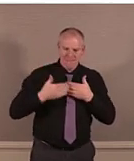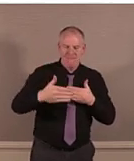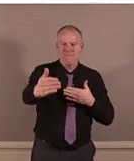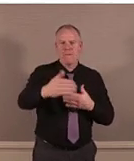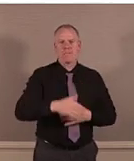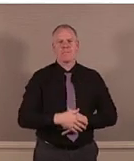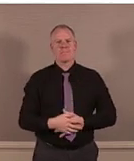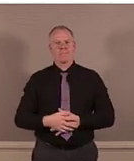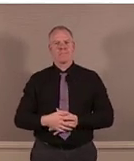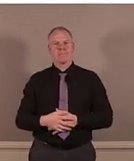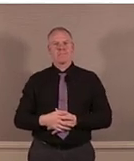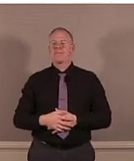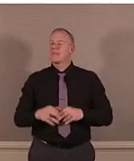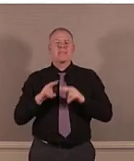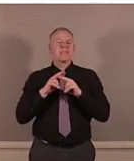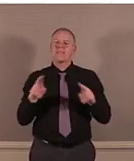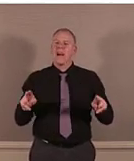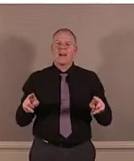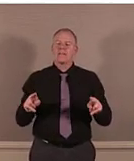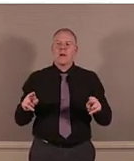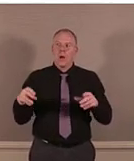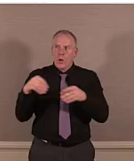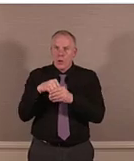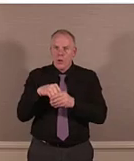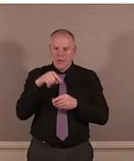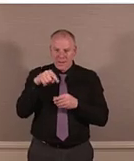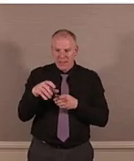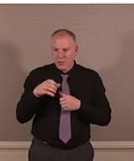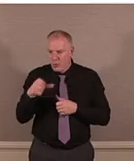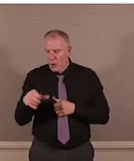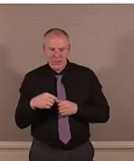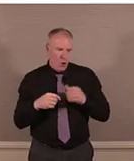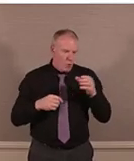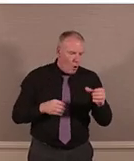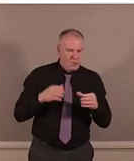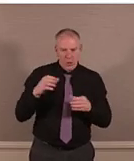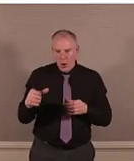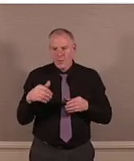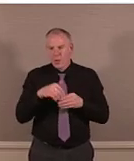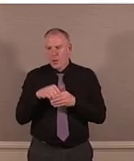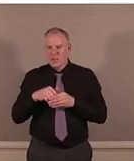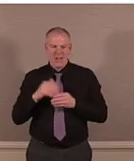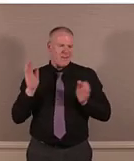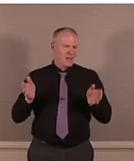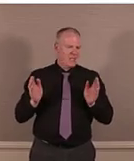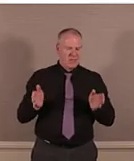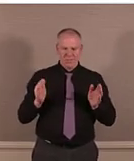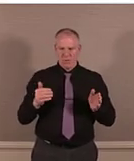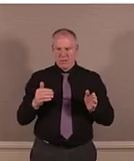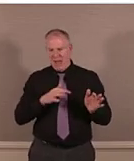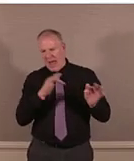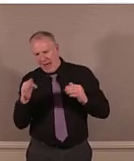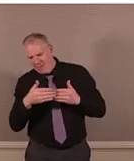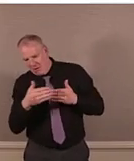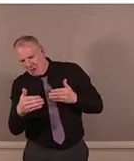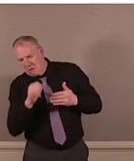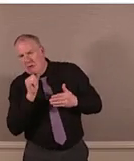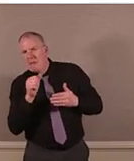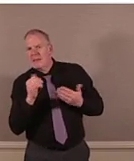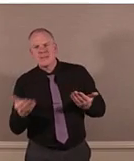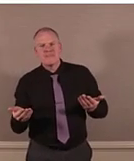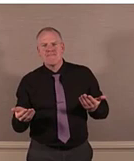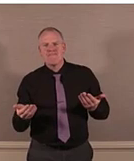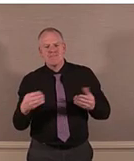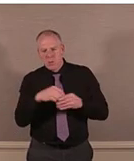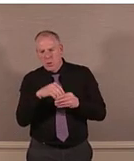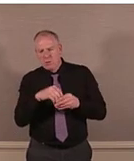So it's not really about, you know, inclusion in this course or that course, and then when you finish that course, there's no inclusion, or there's no progression, or